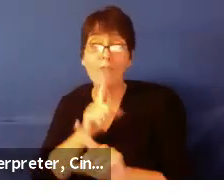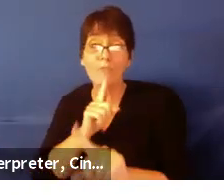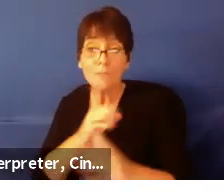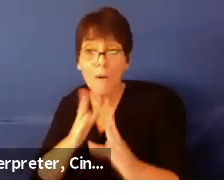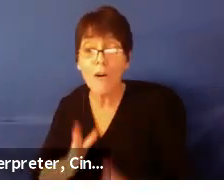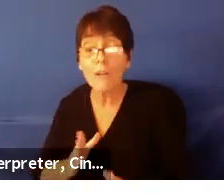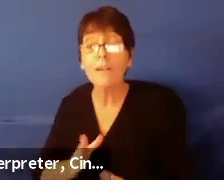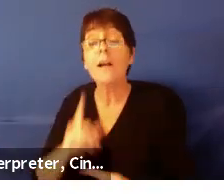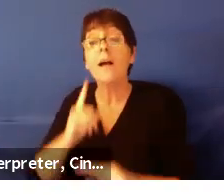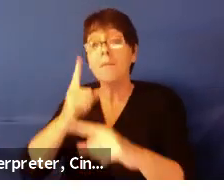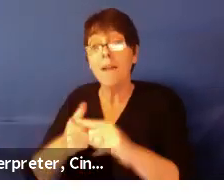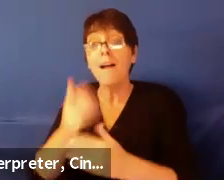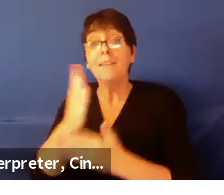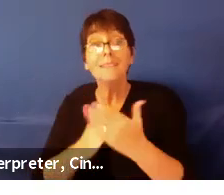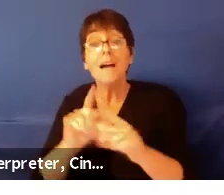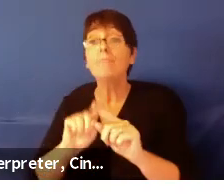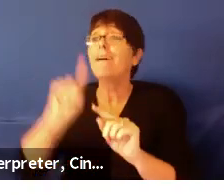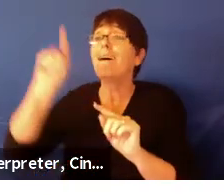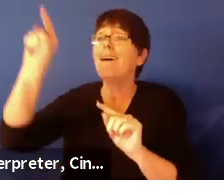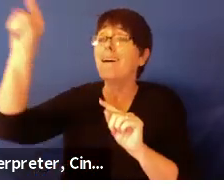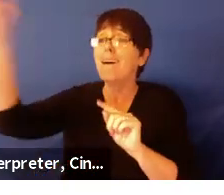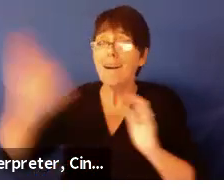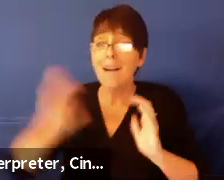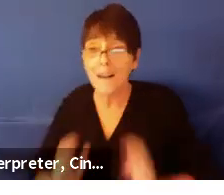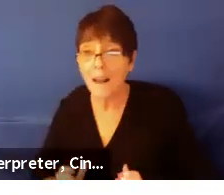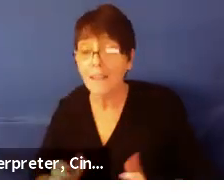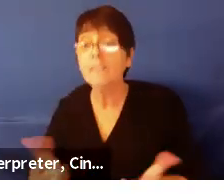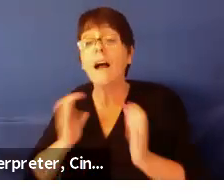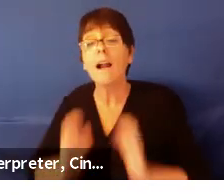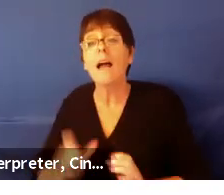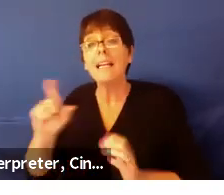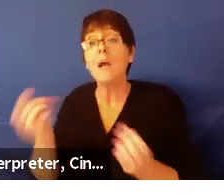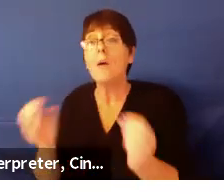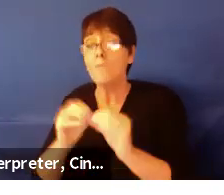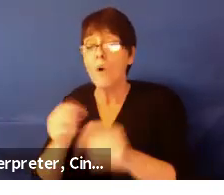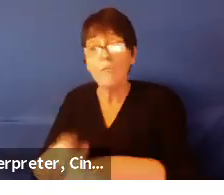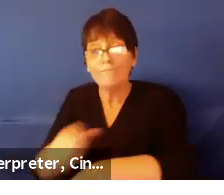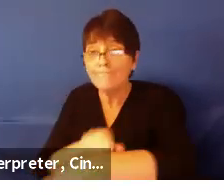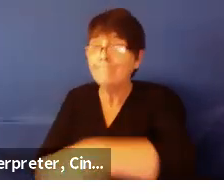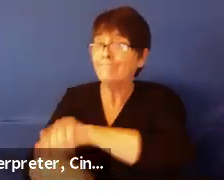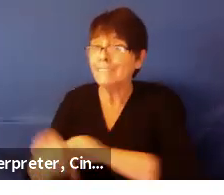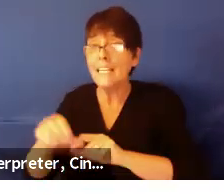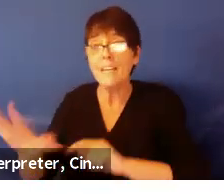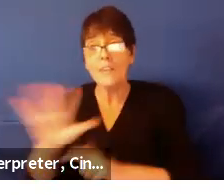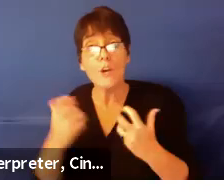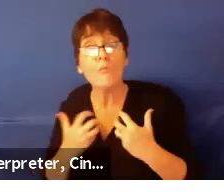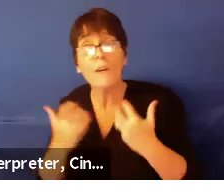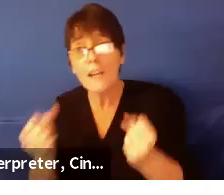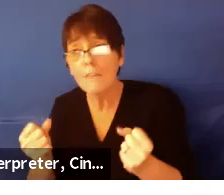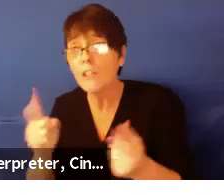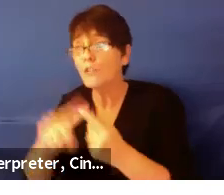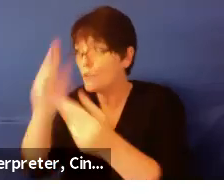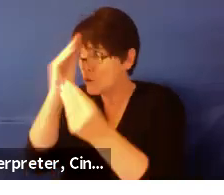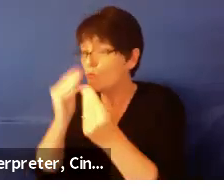some isolation of clients too. Clients will need to be more proactive in their own recovery journey to notify